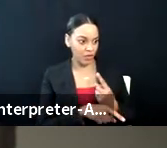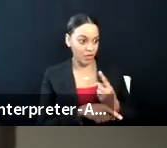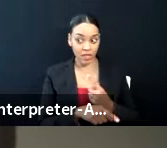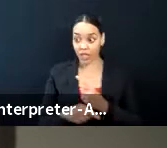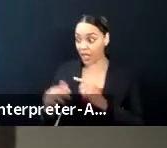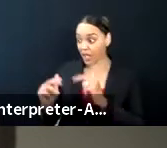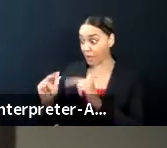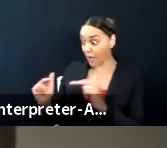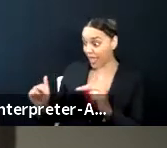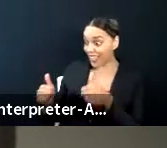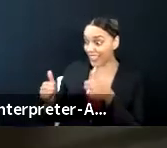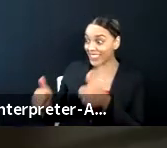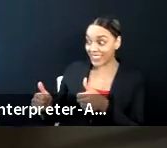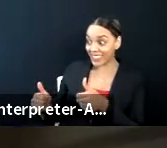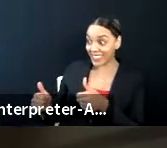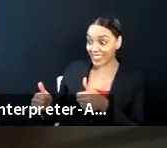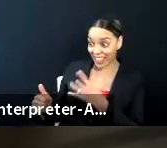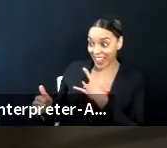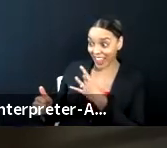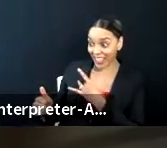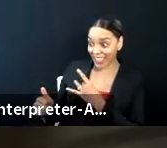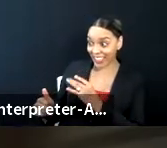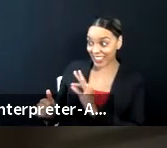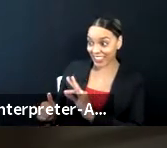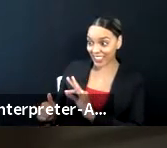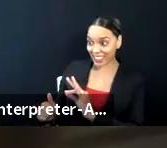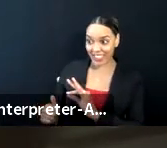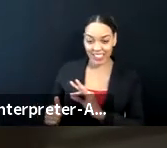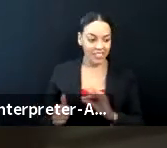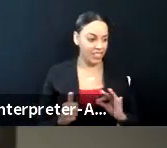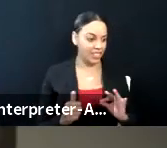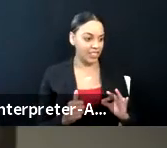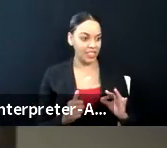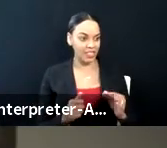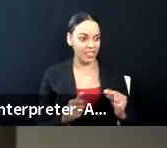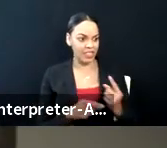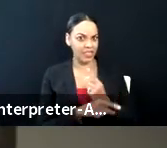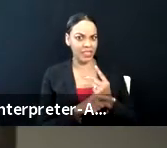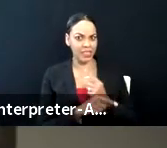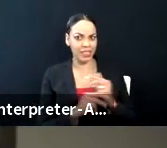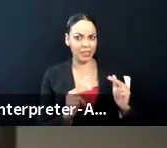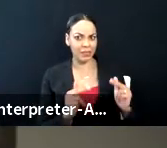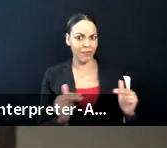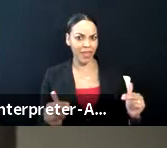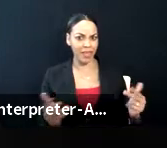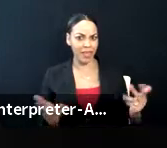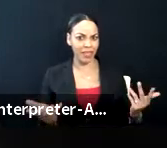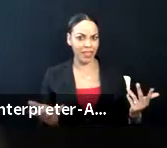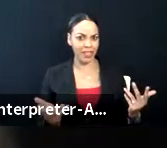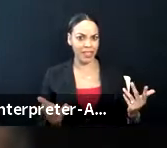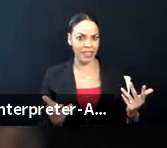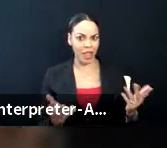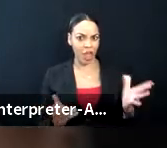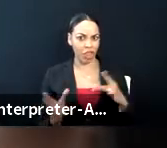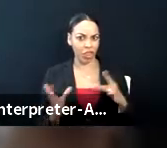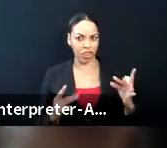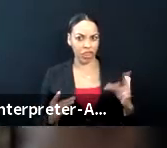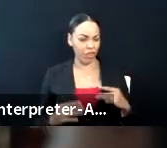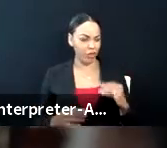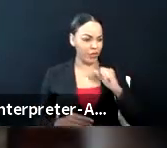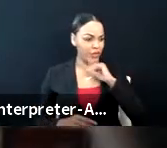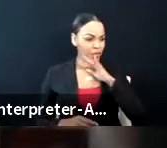bacon? Is it crispy enough? It's bacon. All that bacon grease on your shirt.